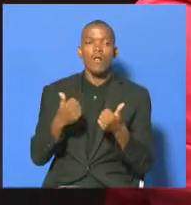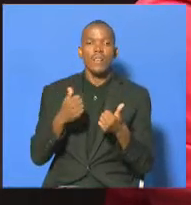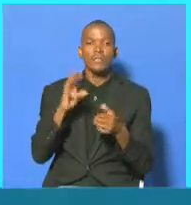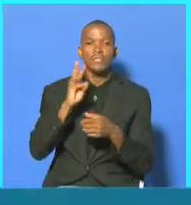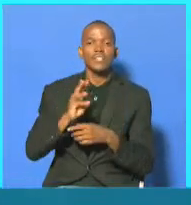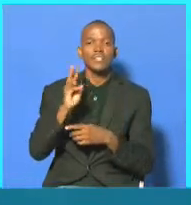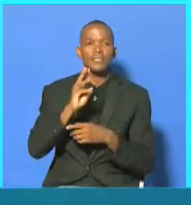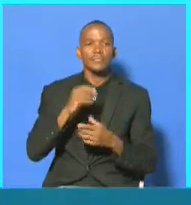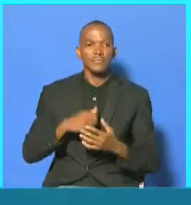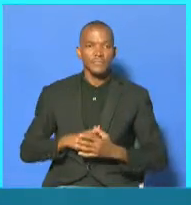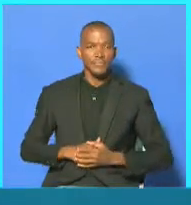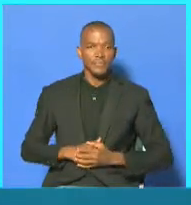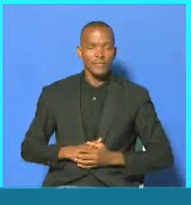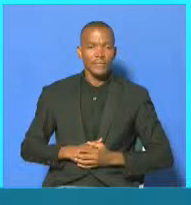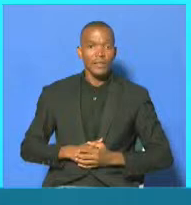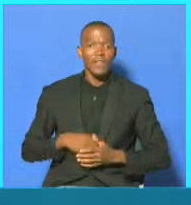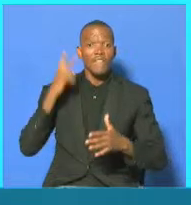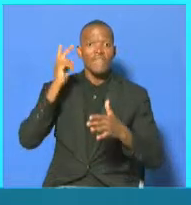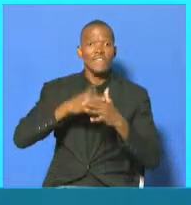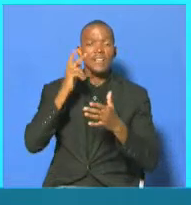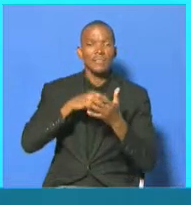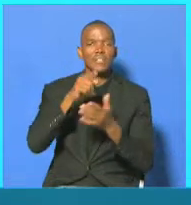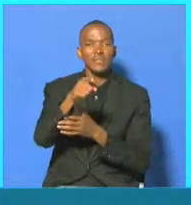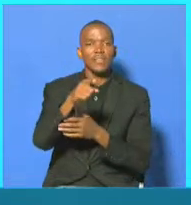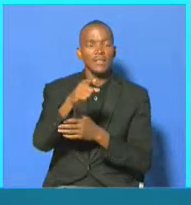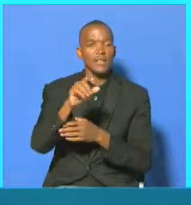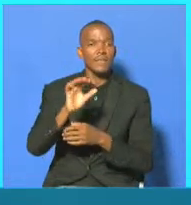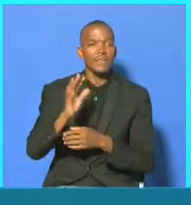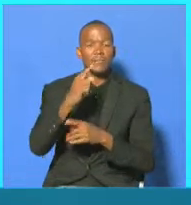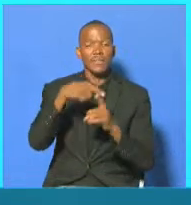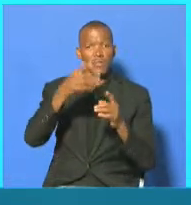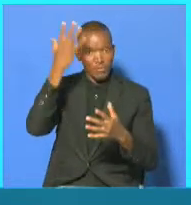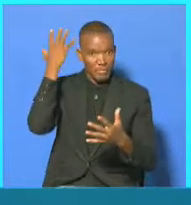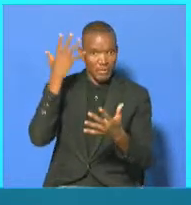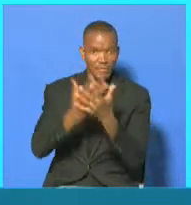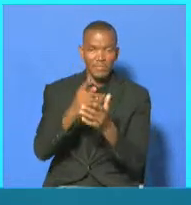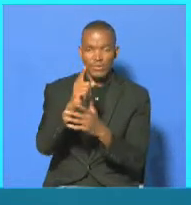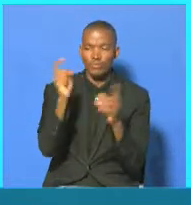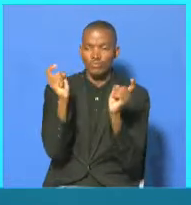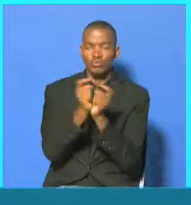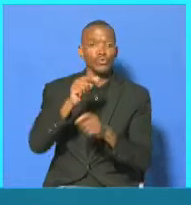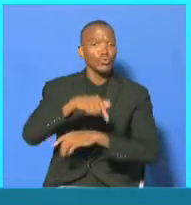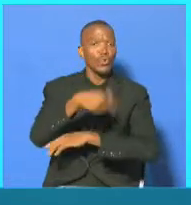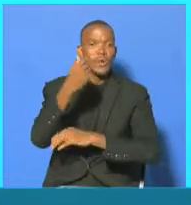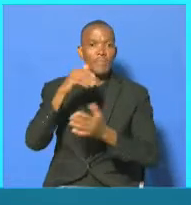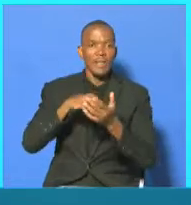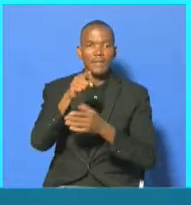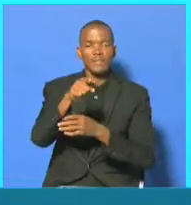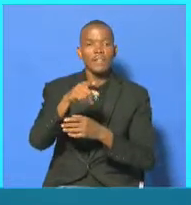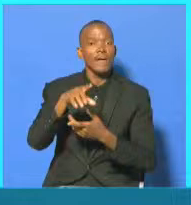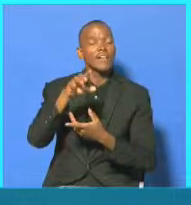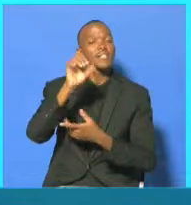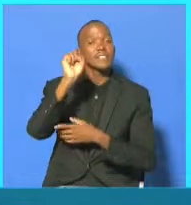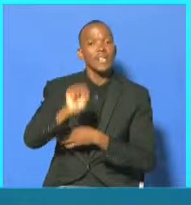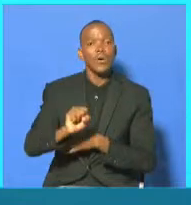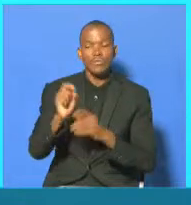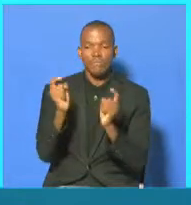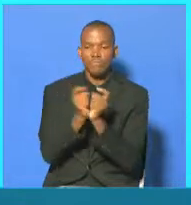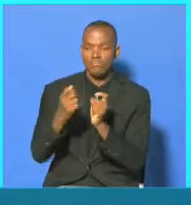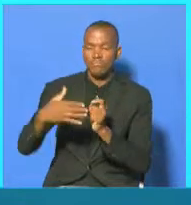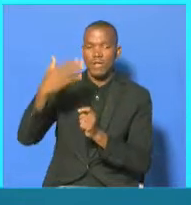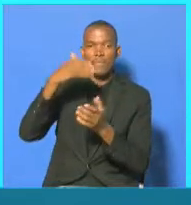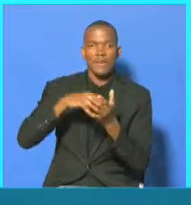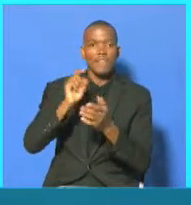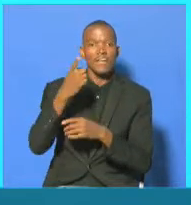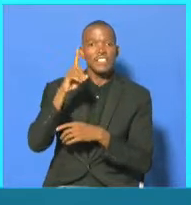We are going to go to the team. And lastly, fifth place, the Prisons 11 will face Logan United in a First Division South League encounter